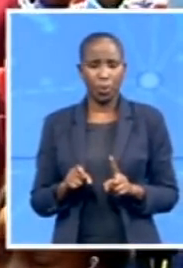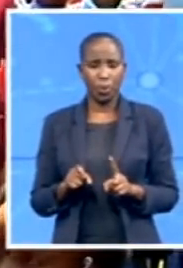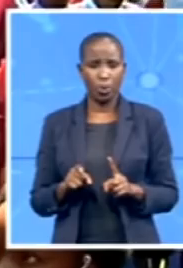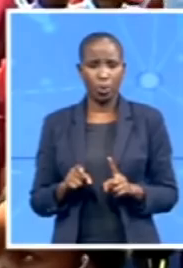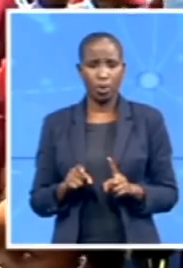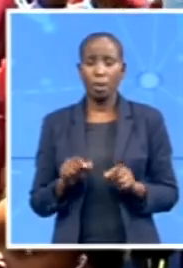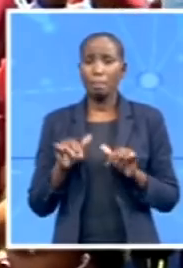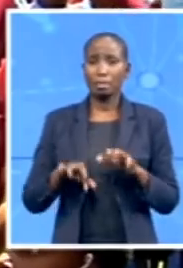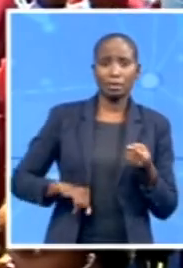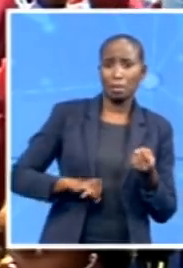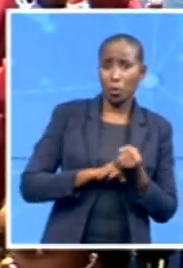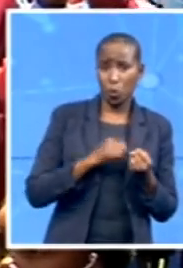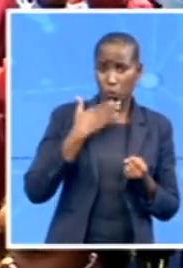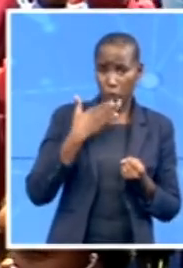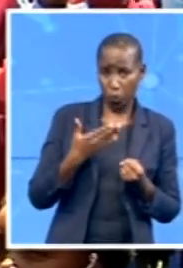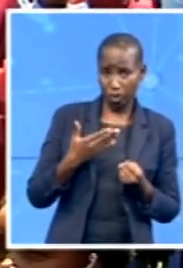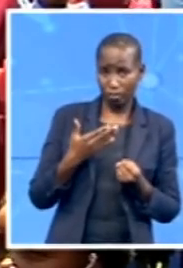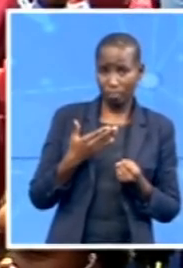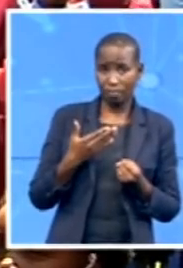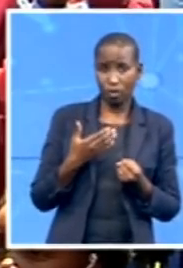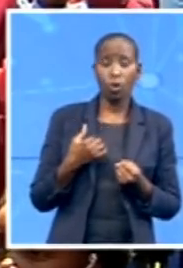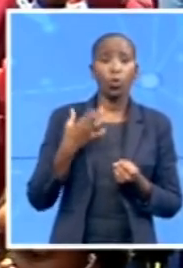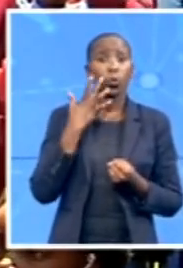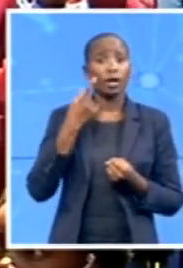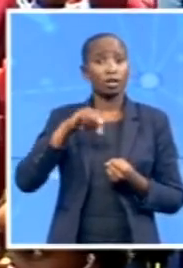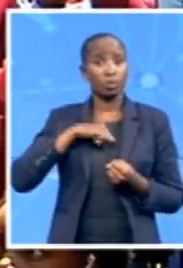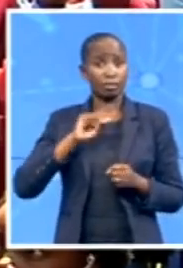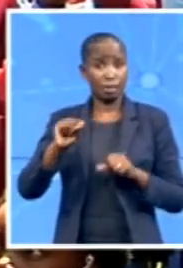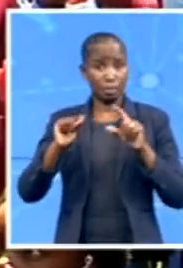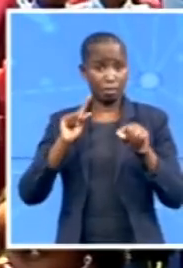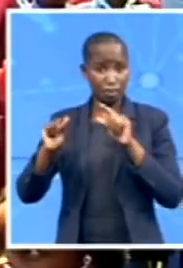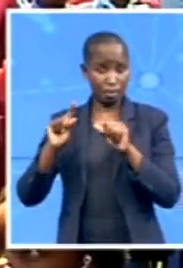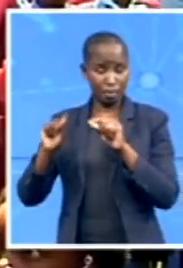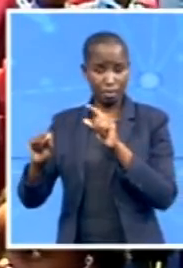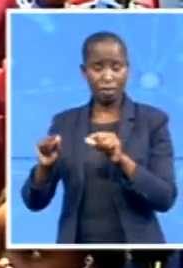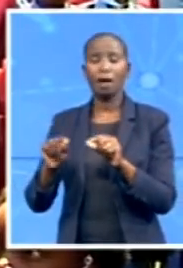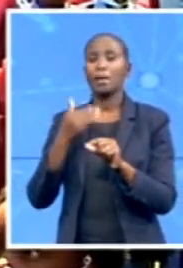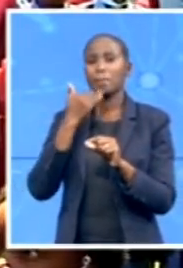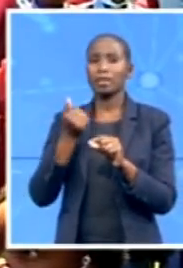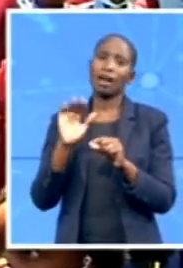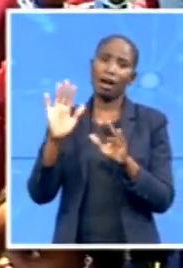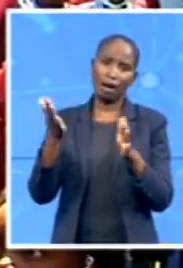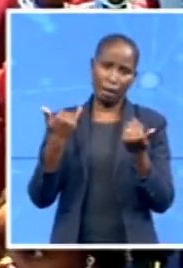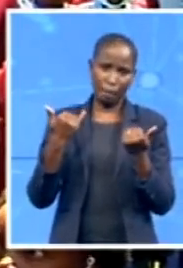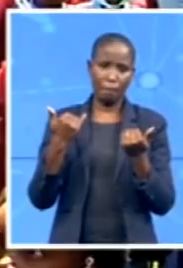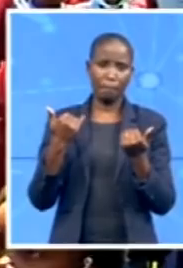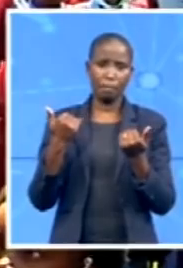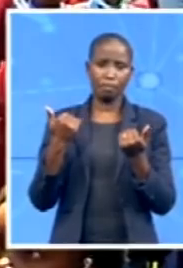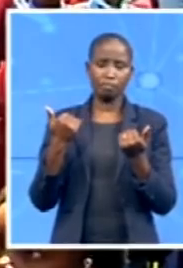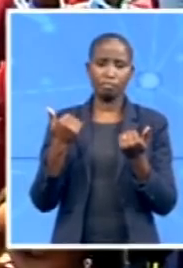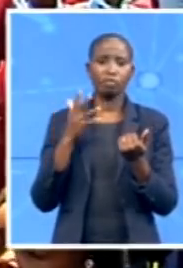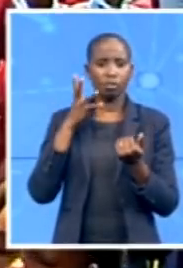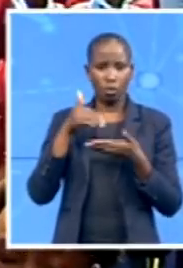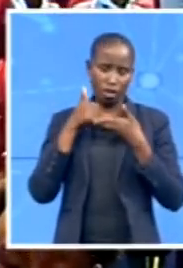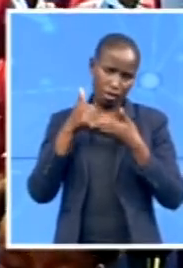we disperse here, please come forward. We'll provide all the necessary assistance that is needed. Are we